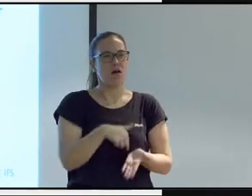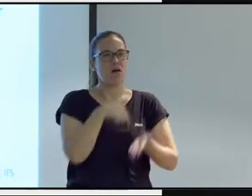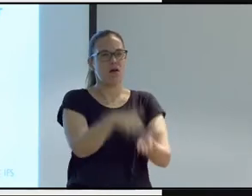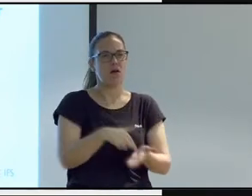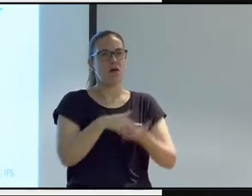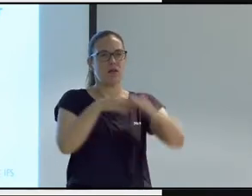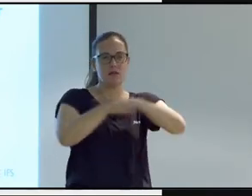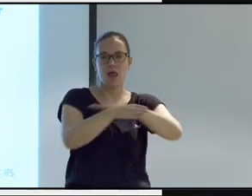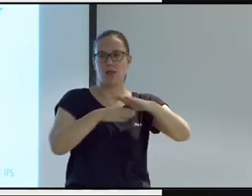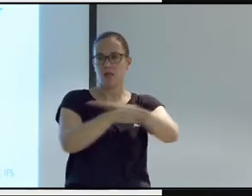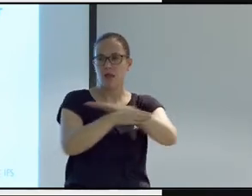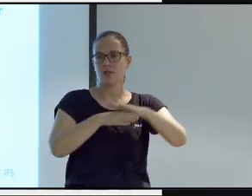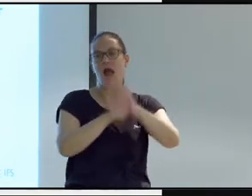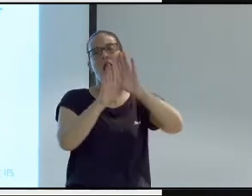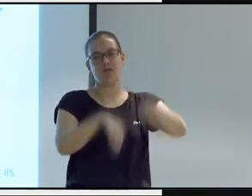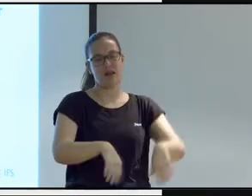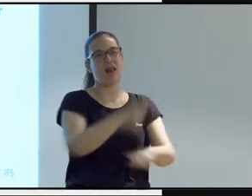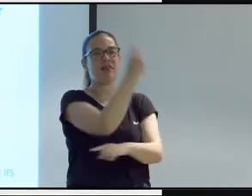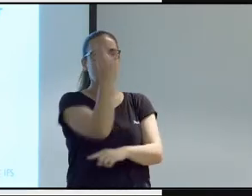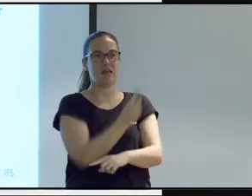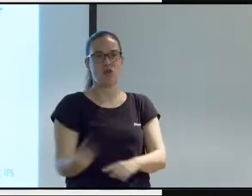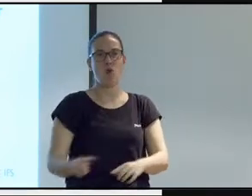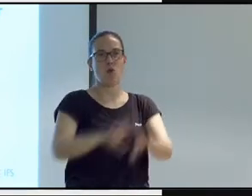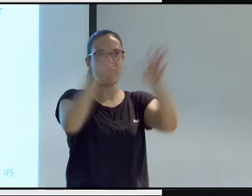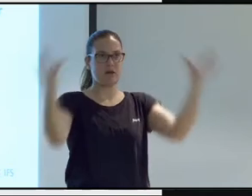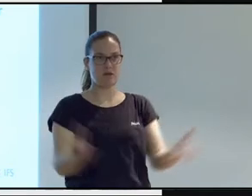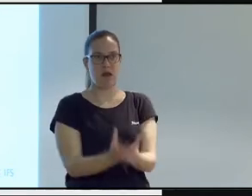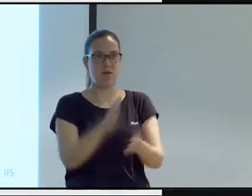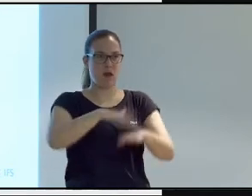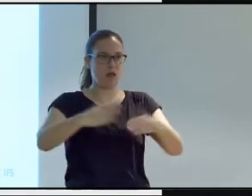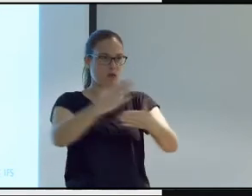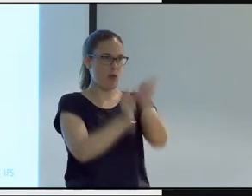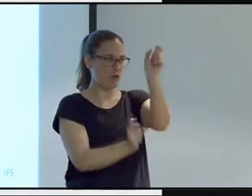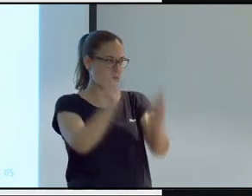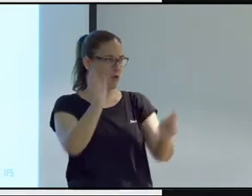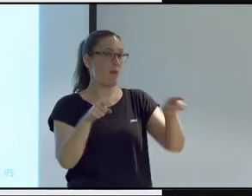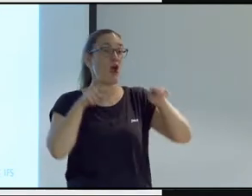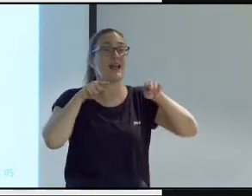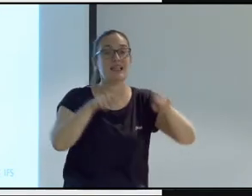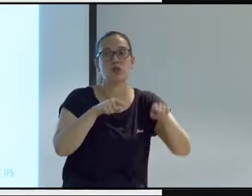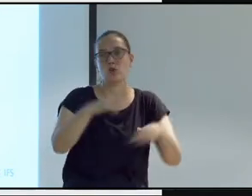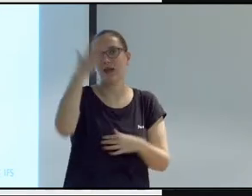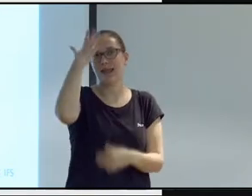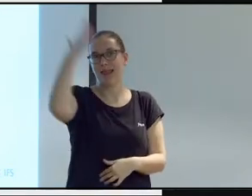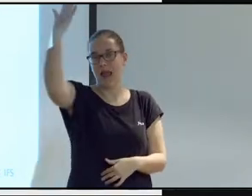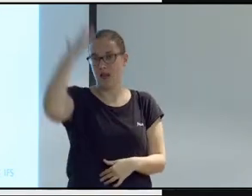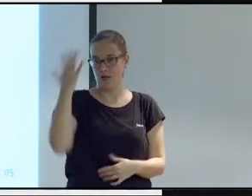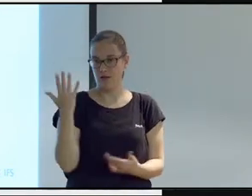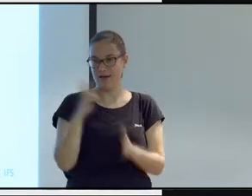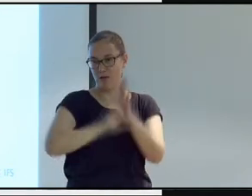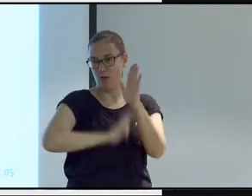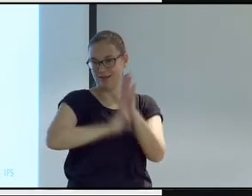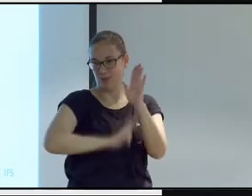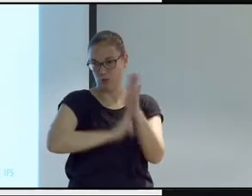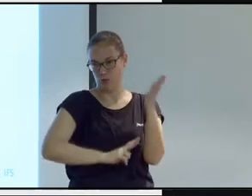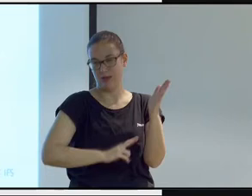because of demands for accessibility. We've gone to universal design. We left behind standard designs. Of course,